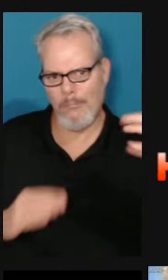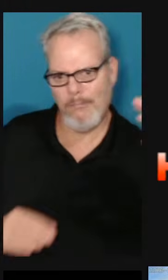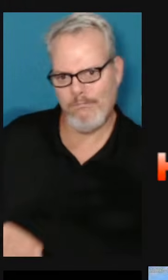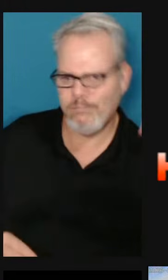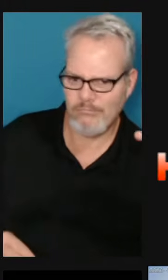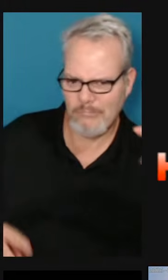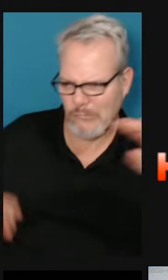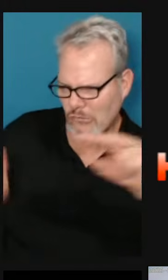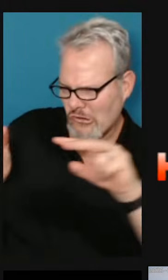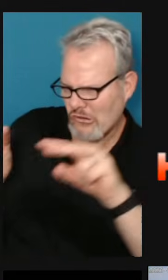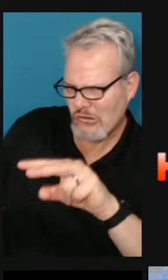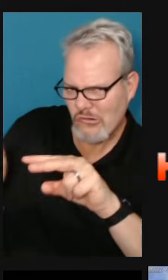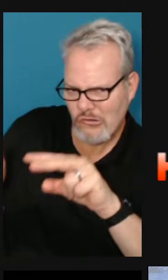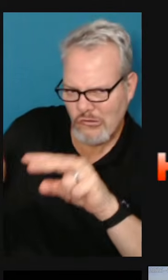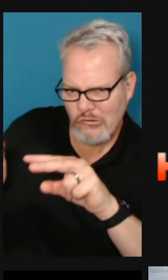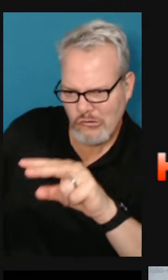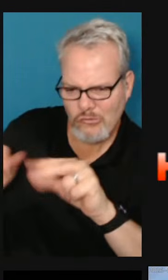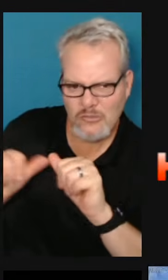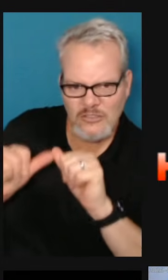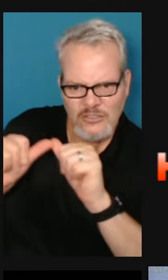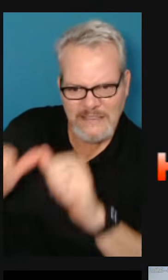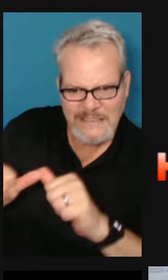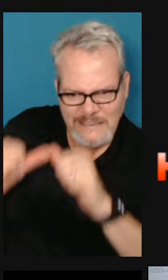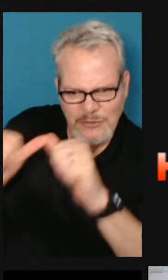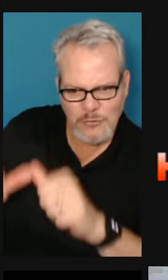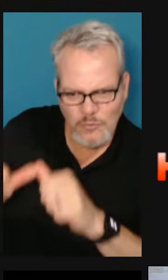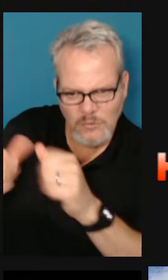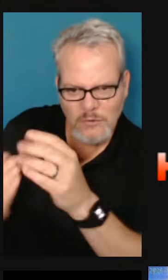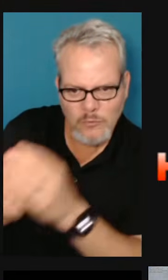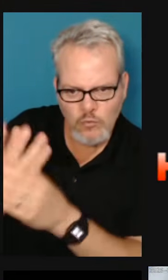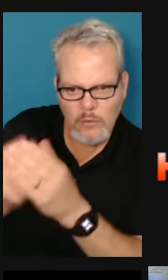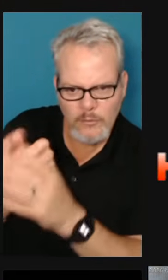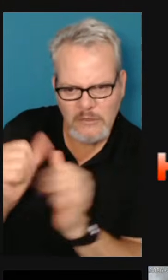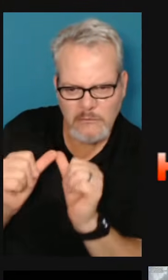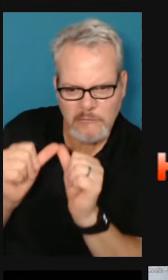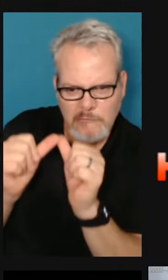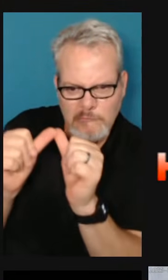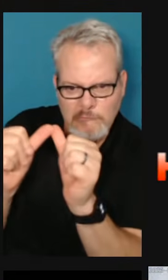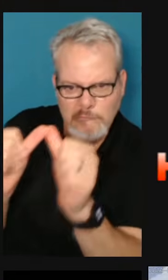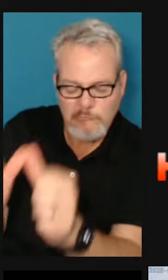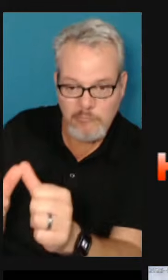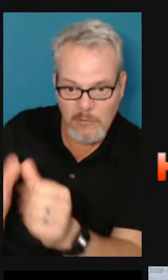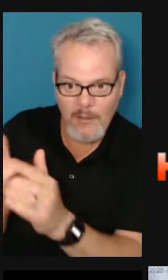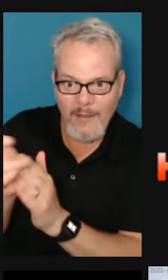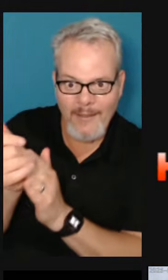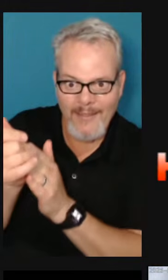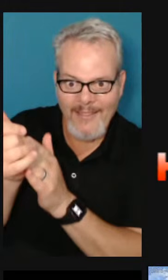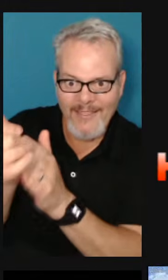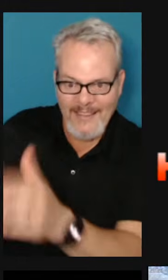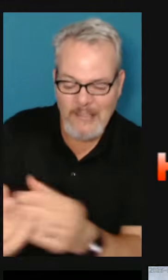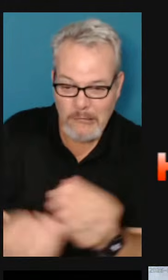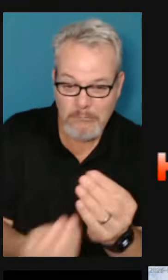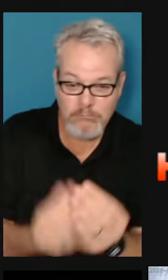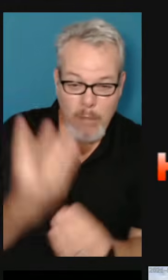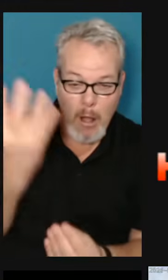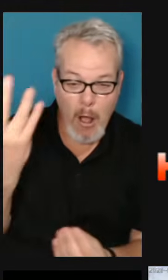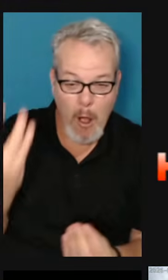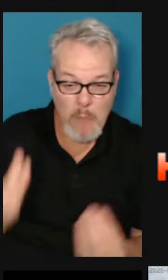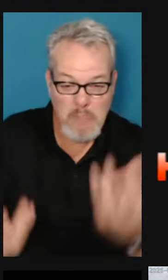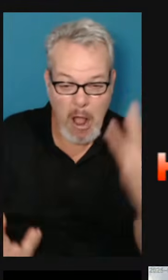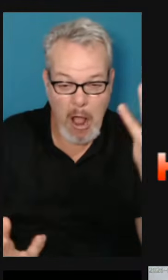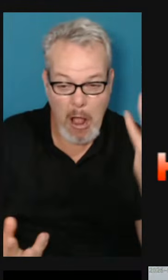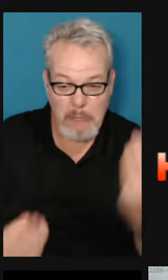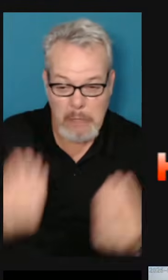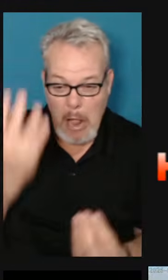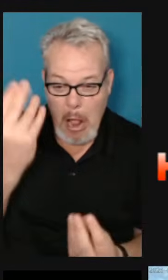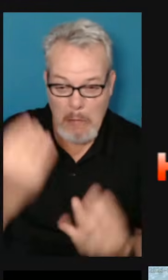eruption with those first overflows that are sustained, leading to the fountaining events, leading to the flow. Here